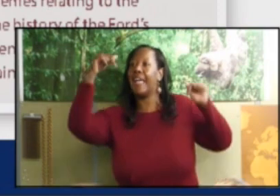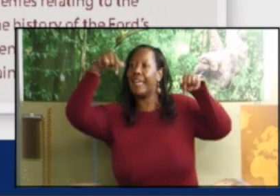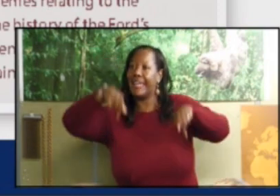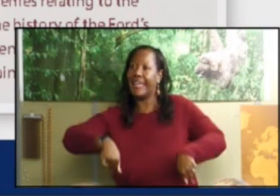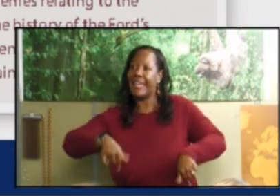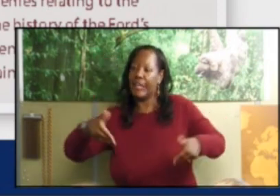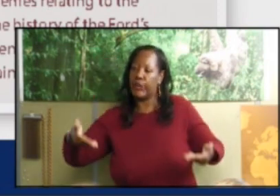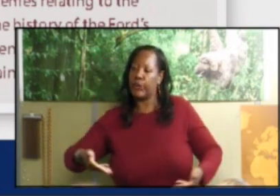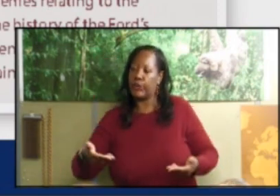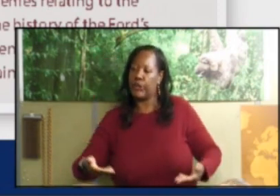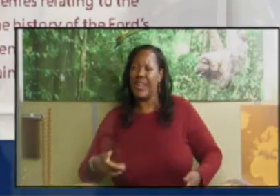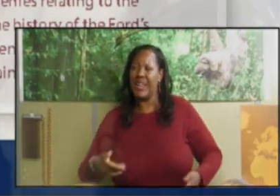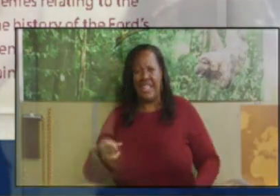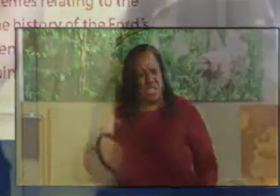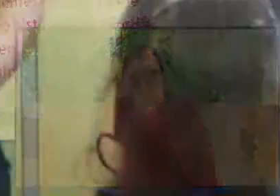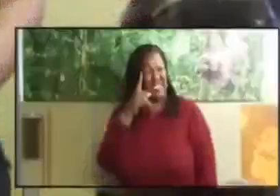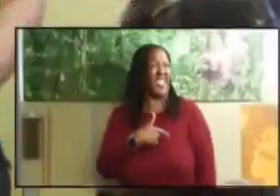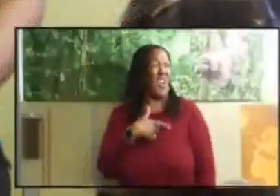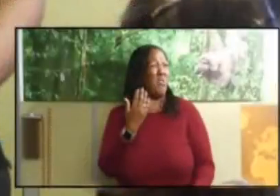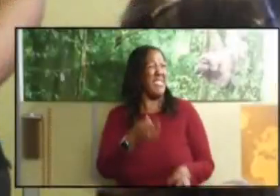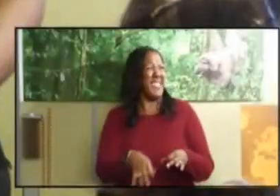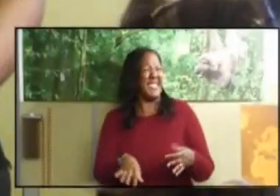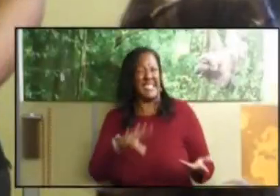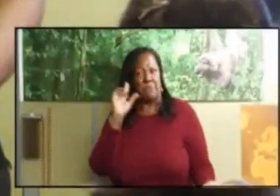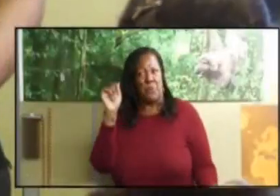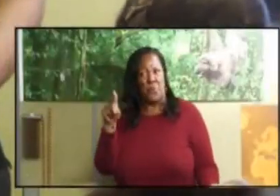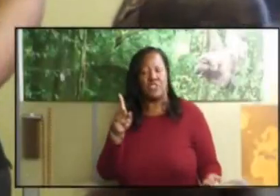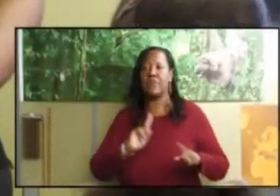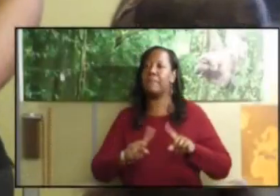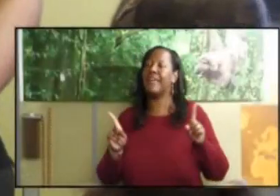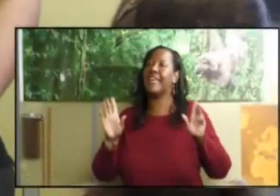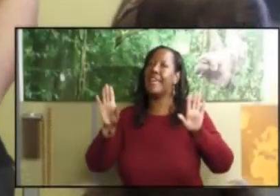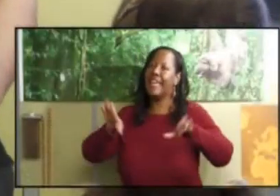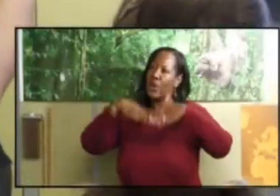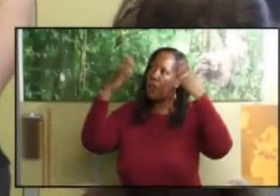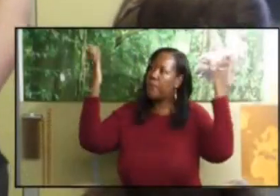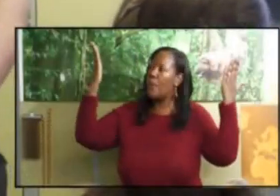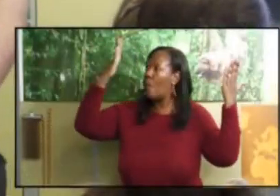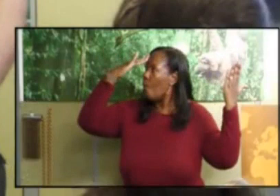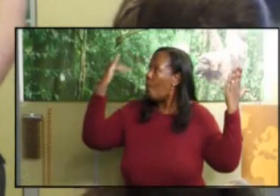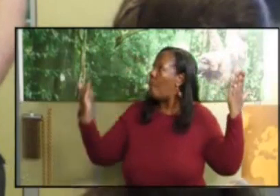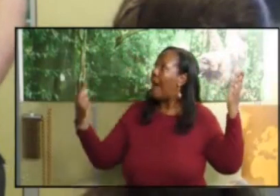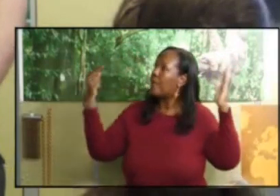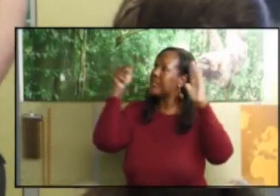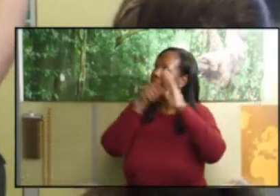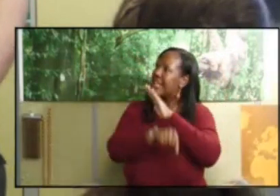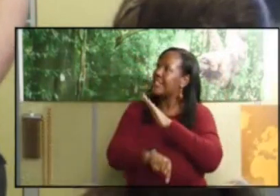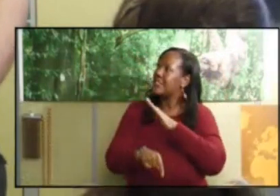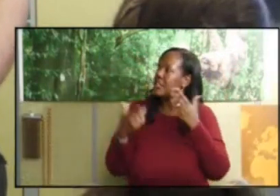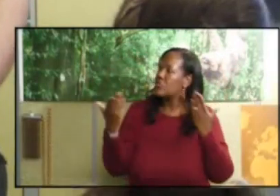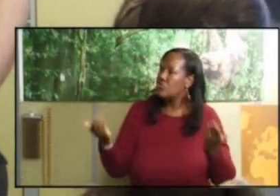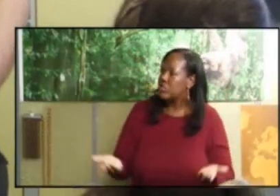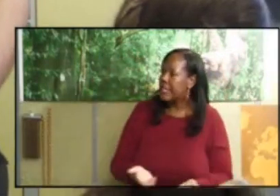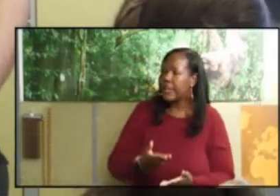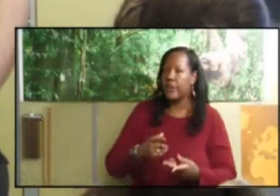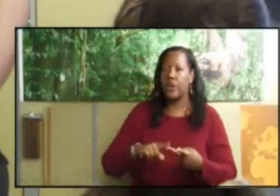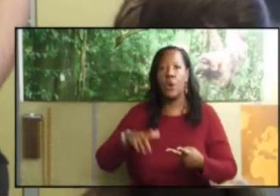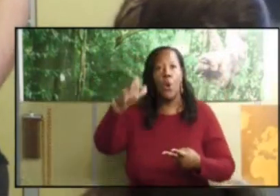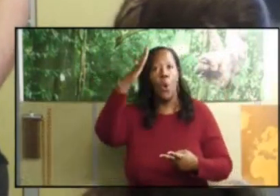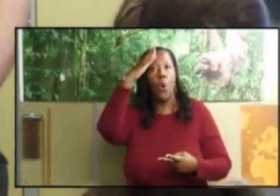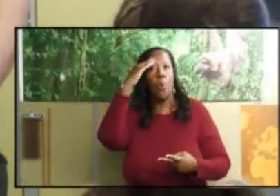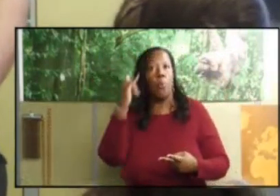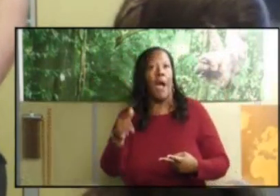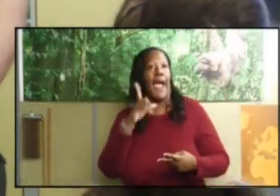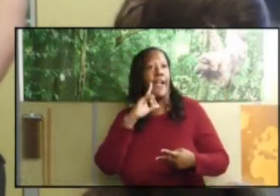so simple sounding and really isn't. So it opens up, why was the assassination here? Why are we interpreting things